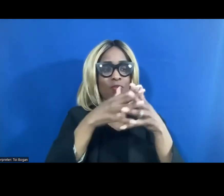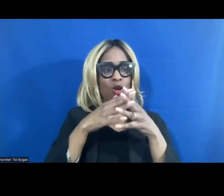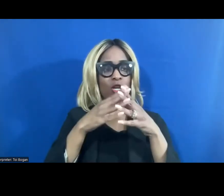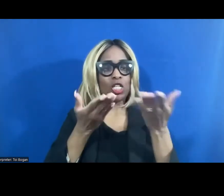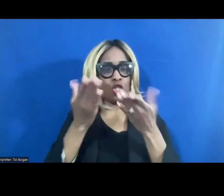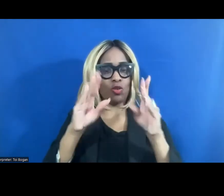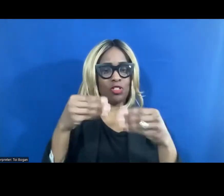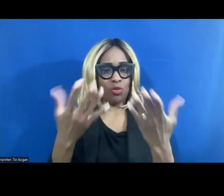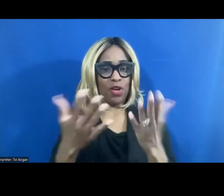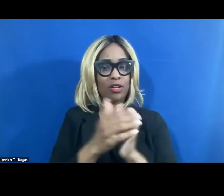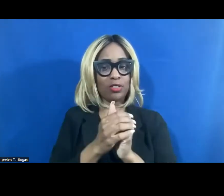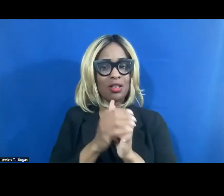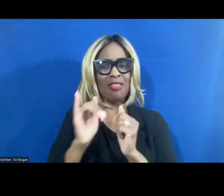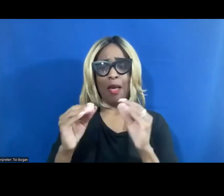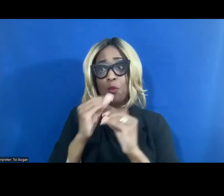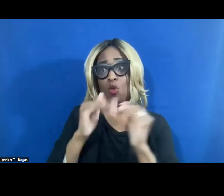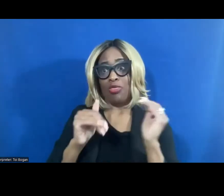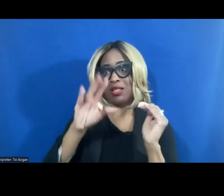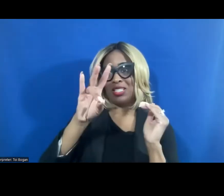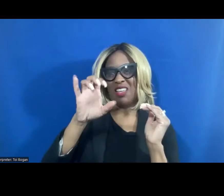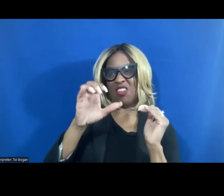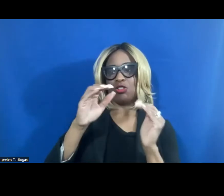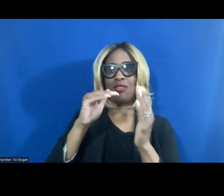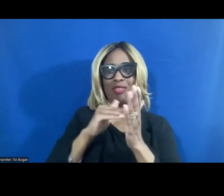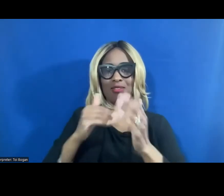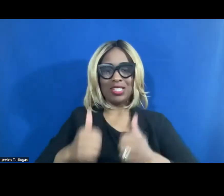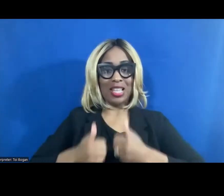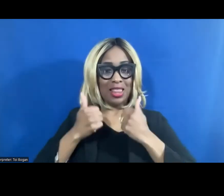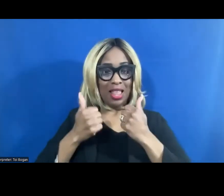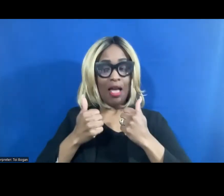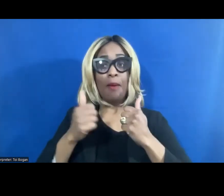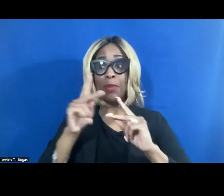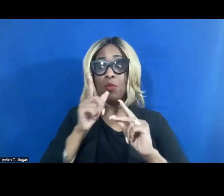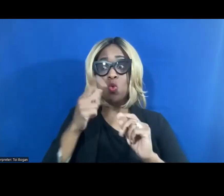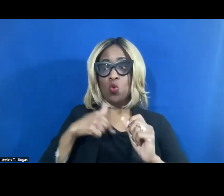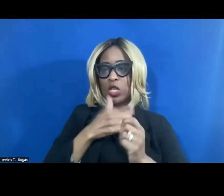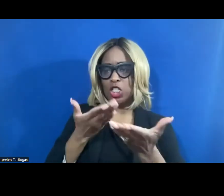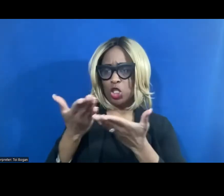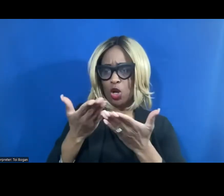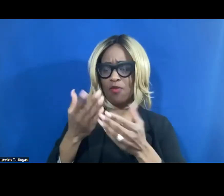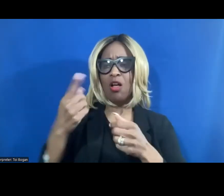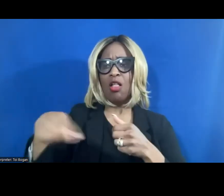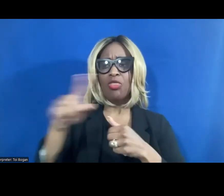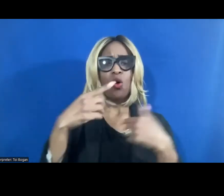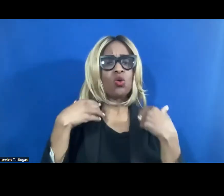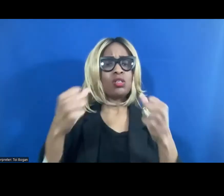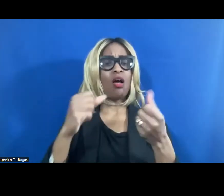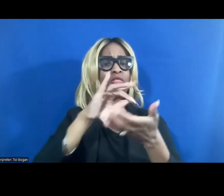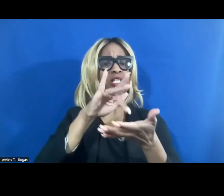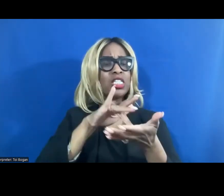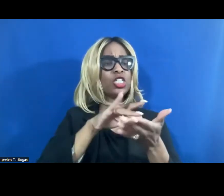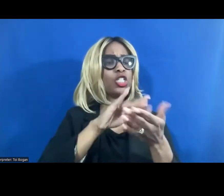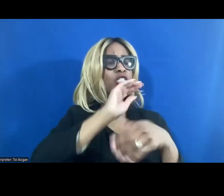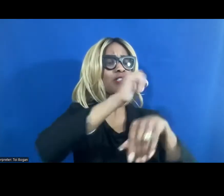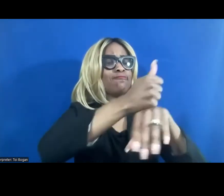that's more than 700,000 lives that are being served. And those health centers are in those